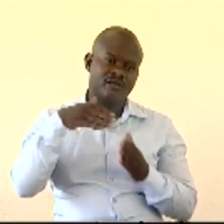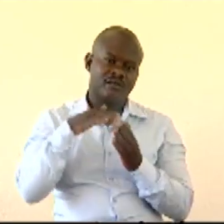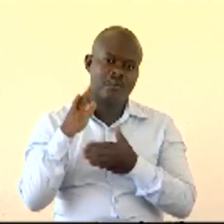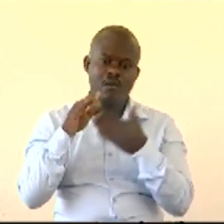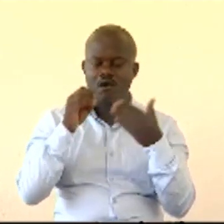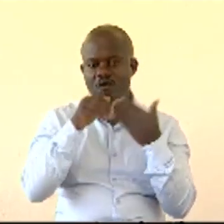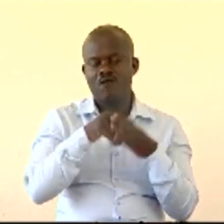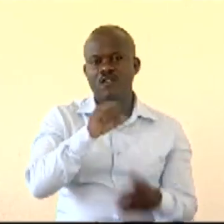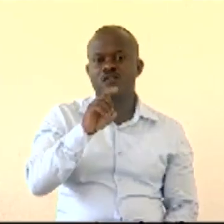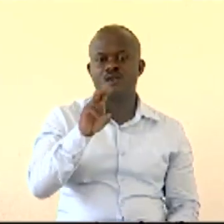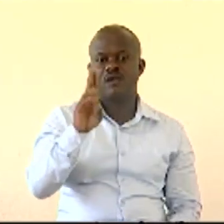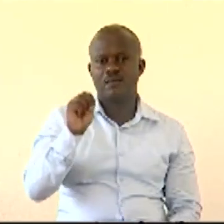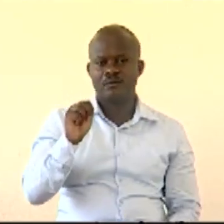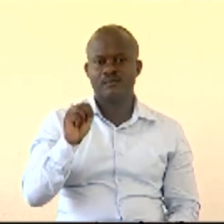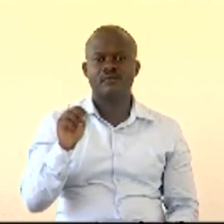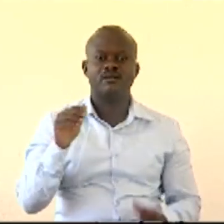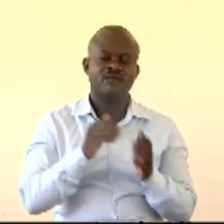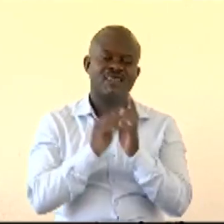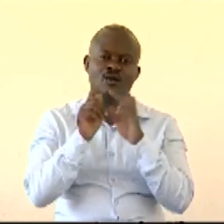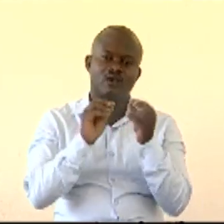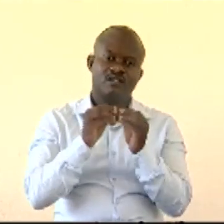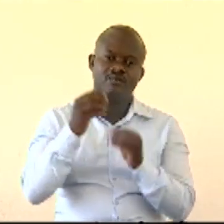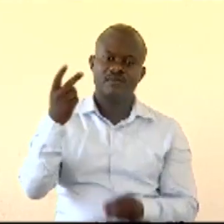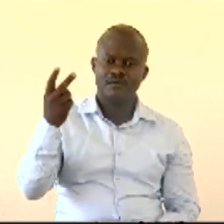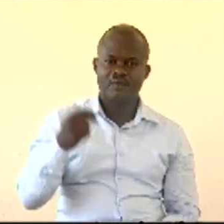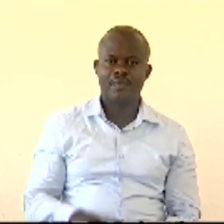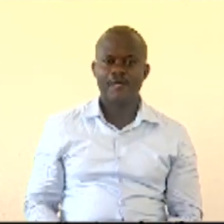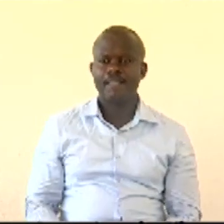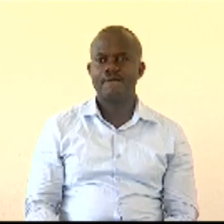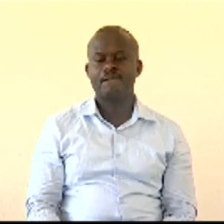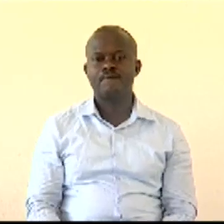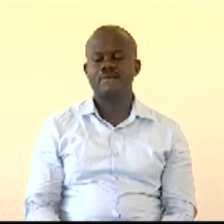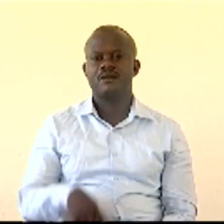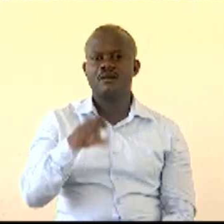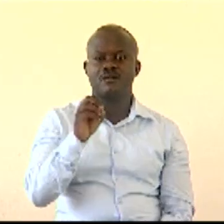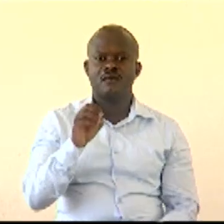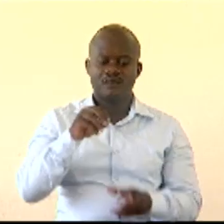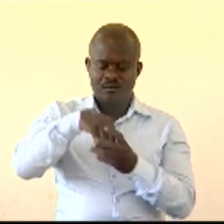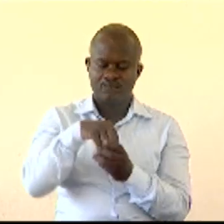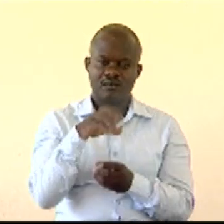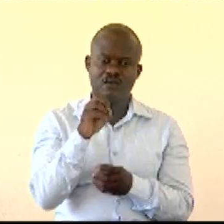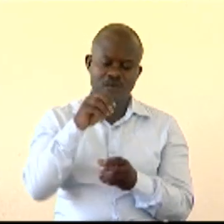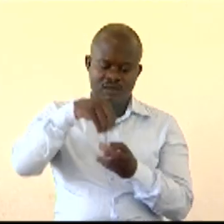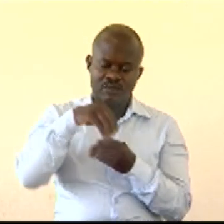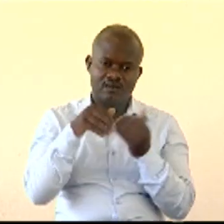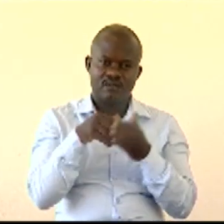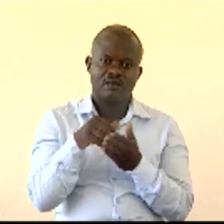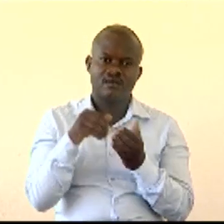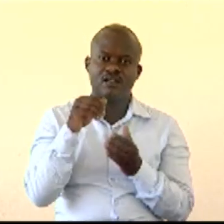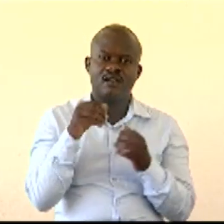of sodium carbonate. And question number 2, a compound of carbon and hydrogen contains